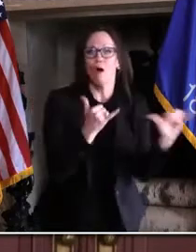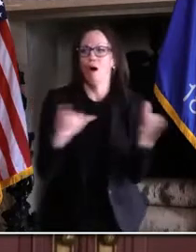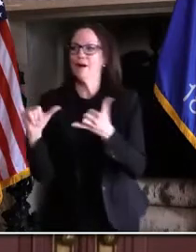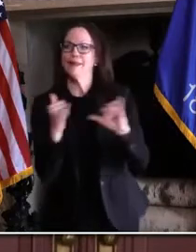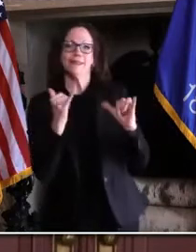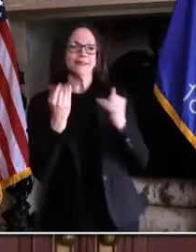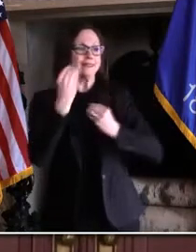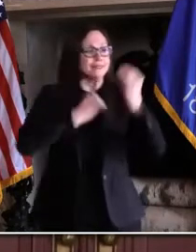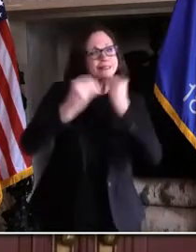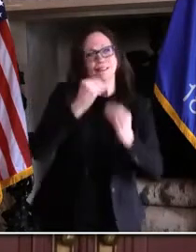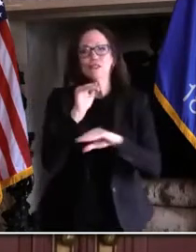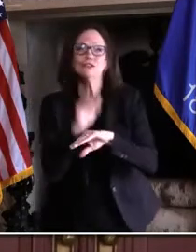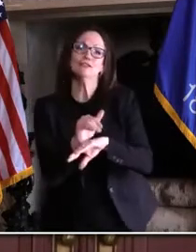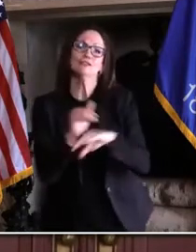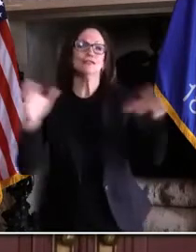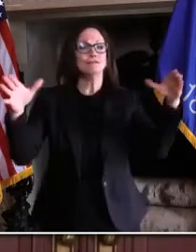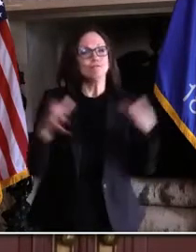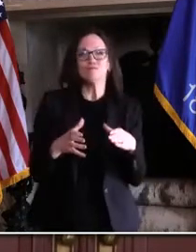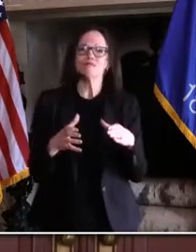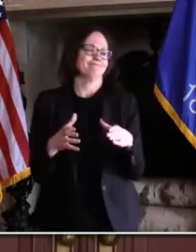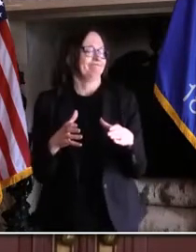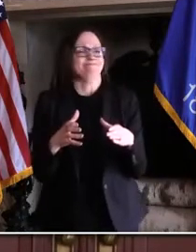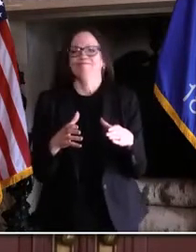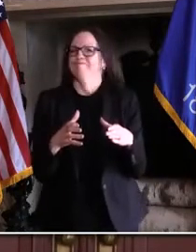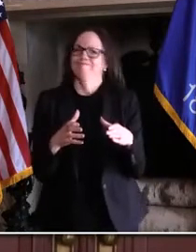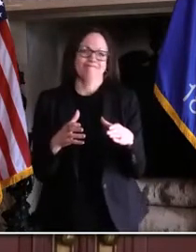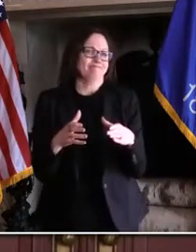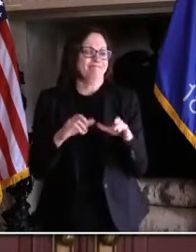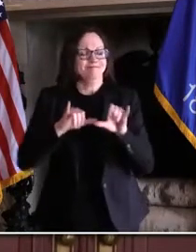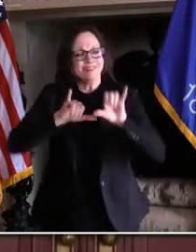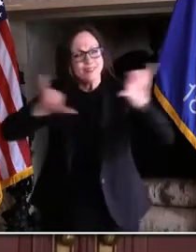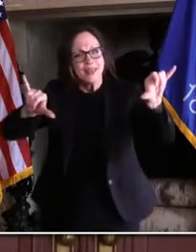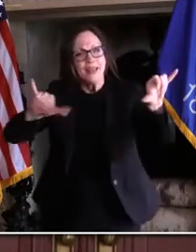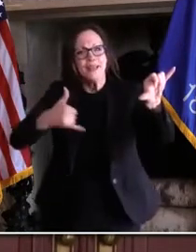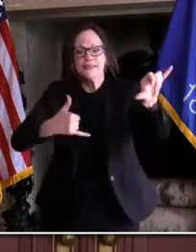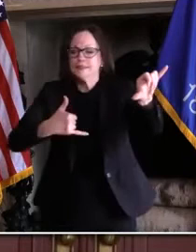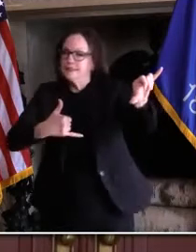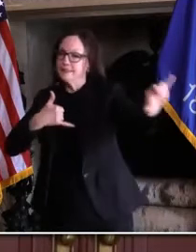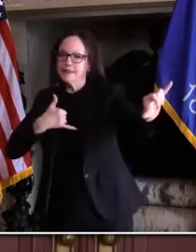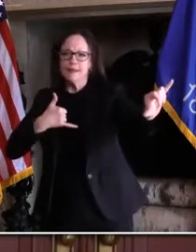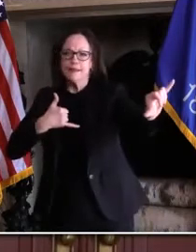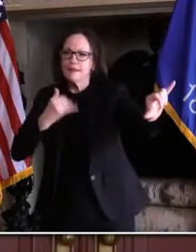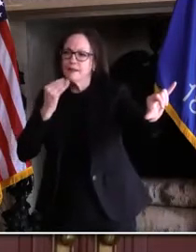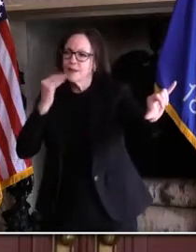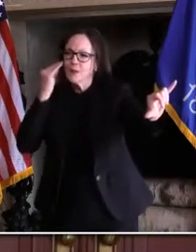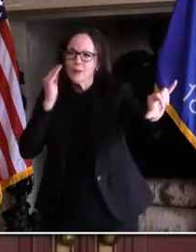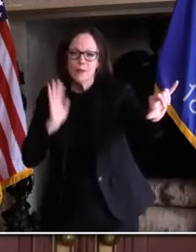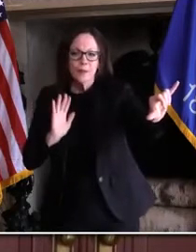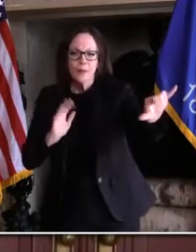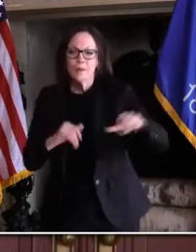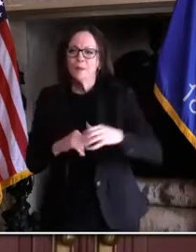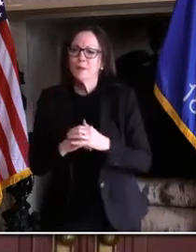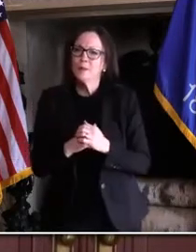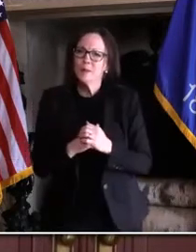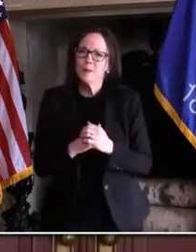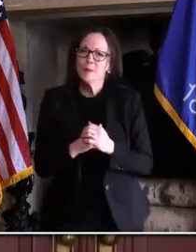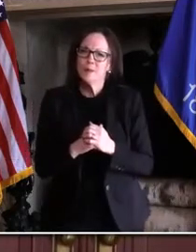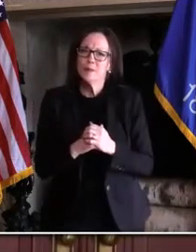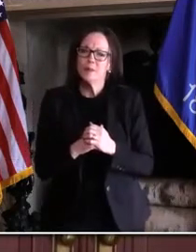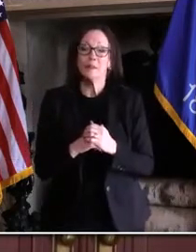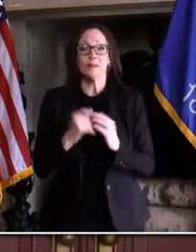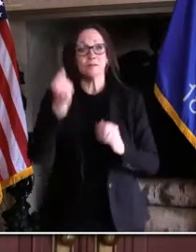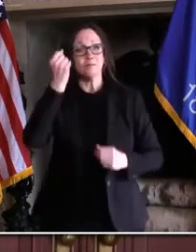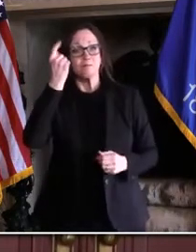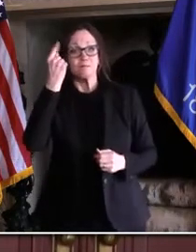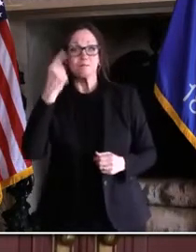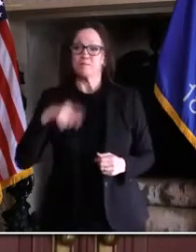to operate. So no need to run to the grocery store and hoard food. Healthcare operations, grocery stores,